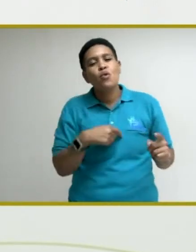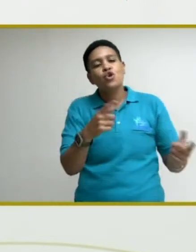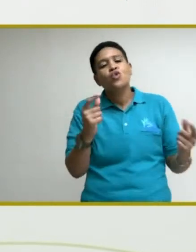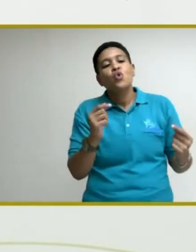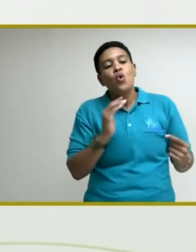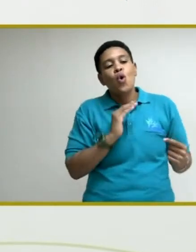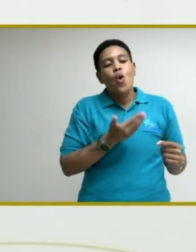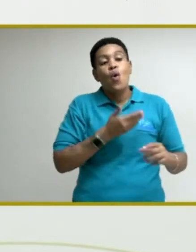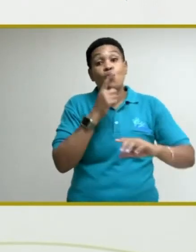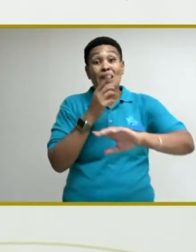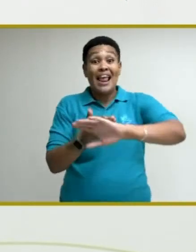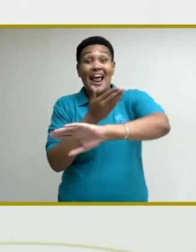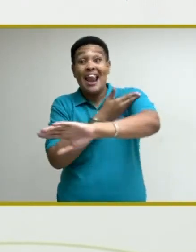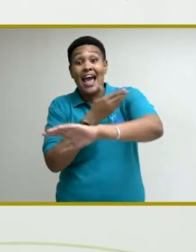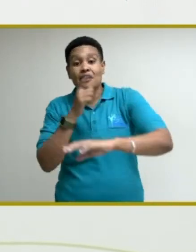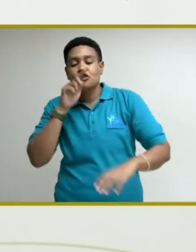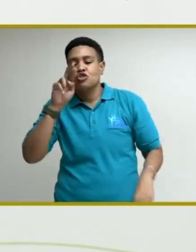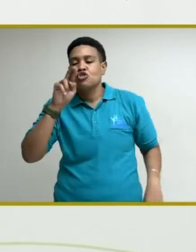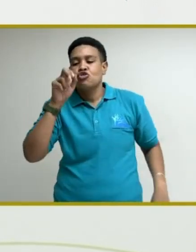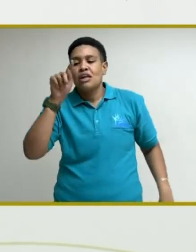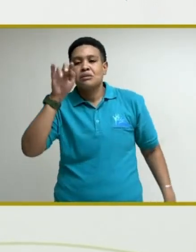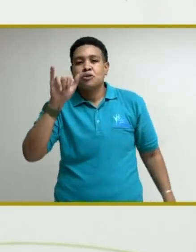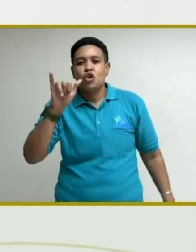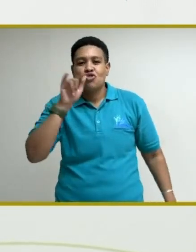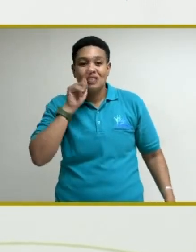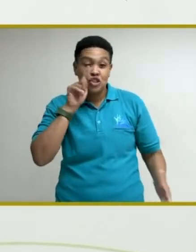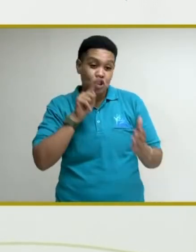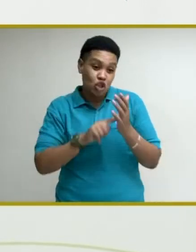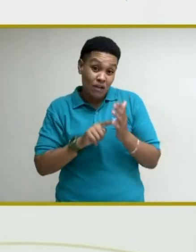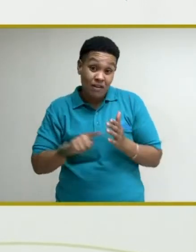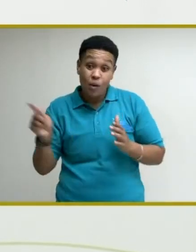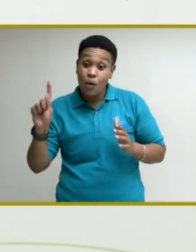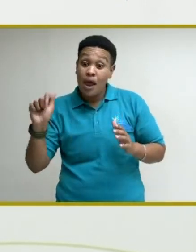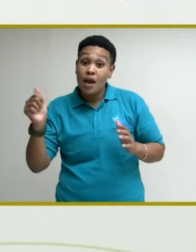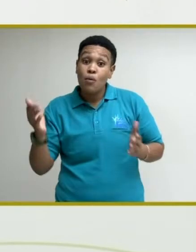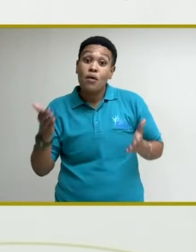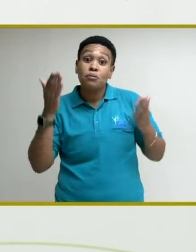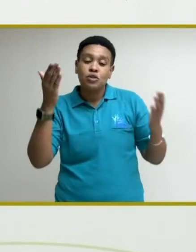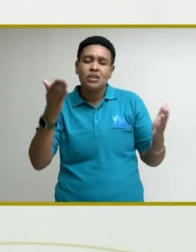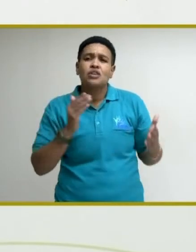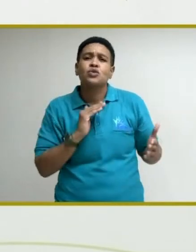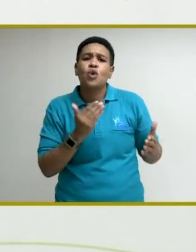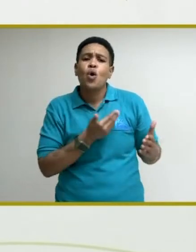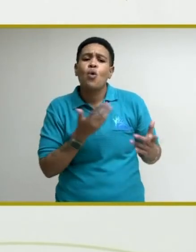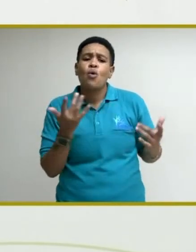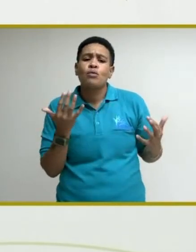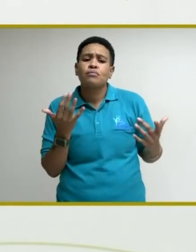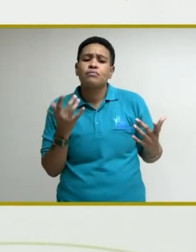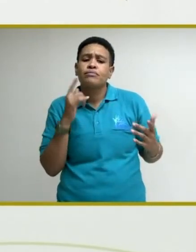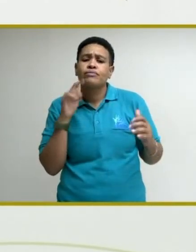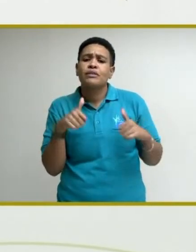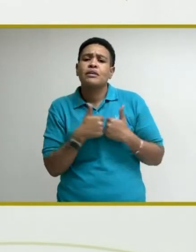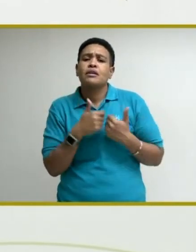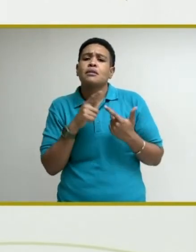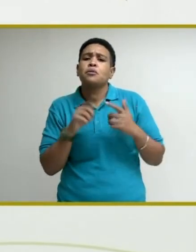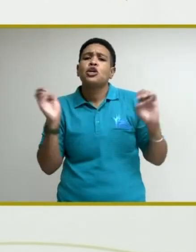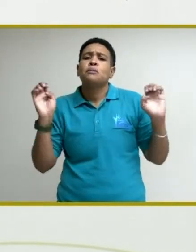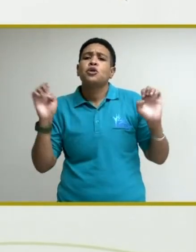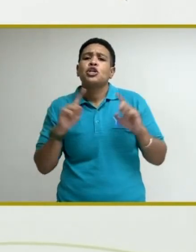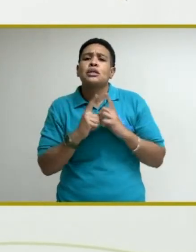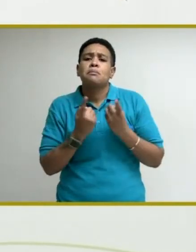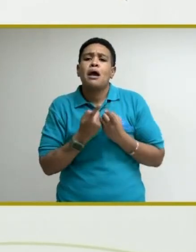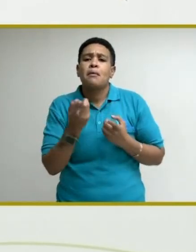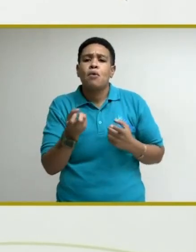our enhanced respiratory surveillance, where anybody presenting to our accident and emergency